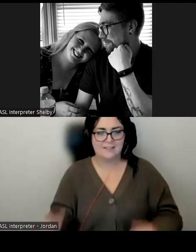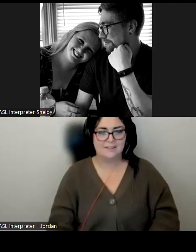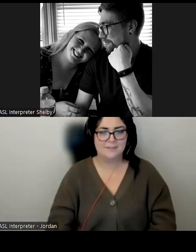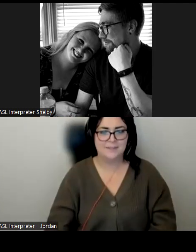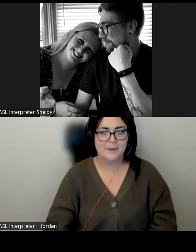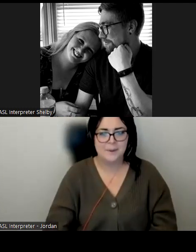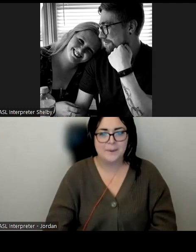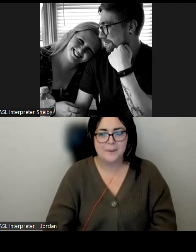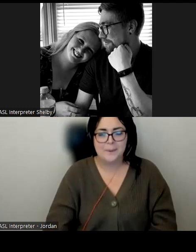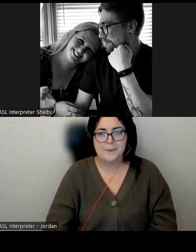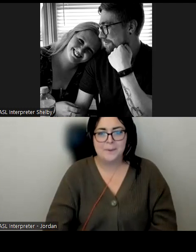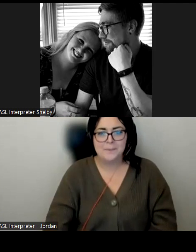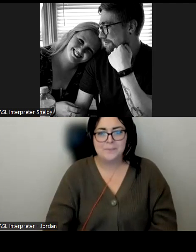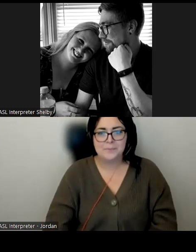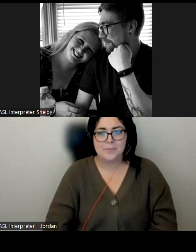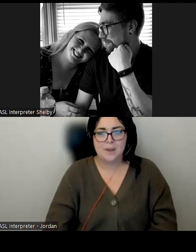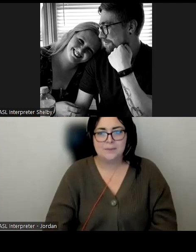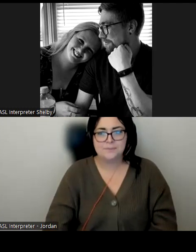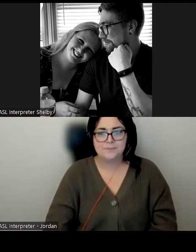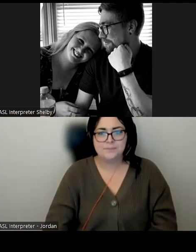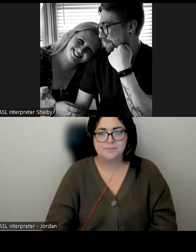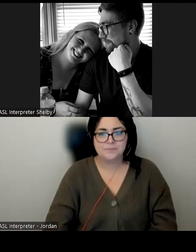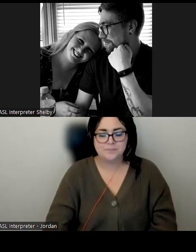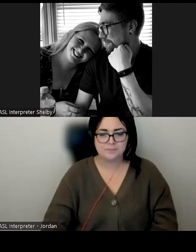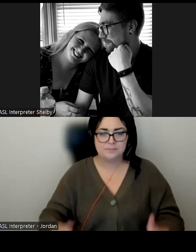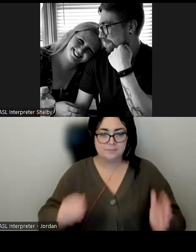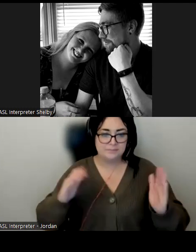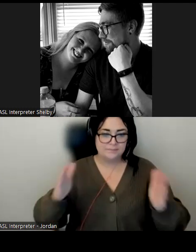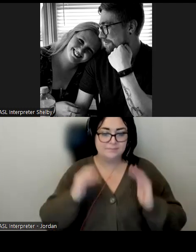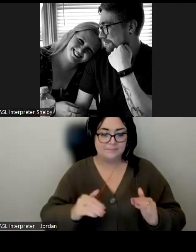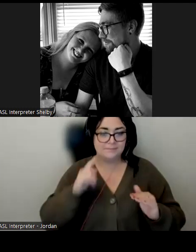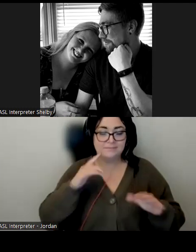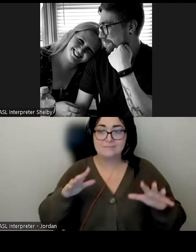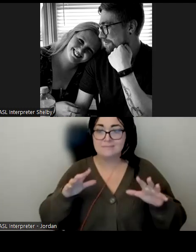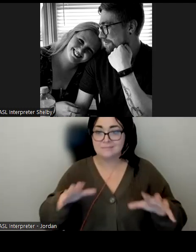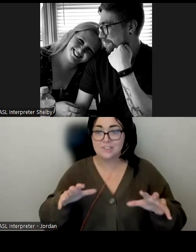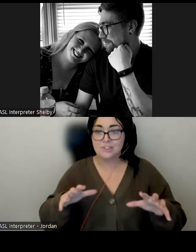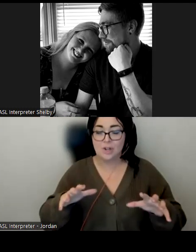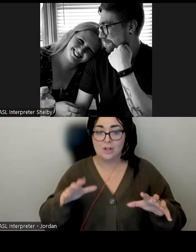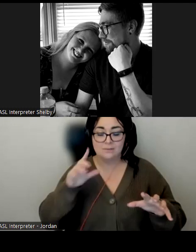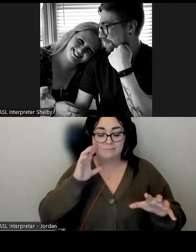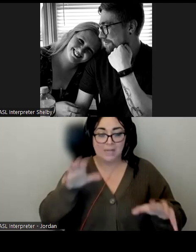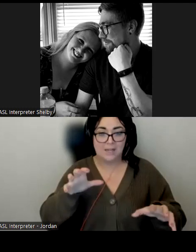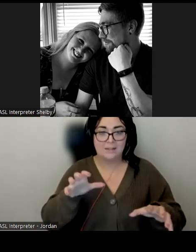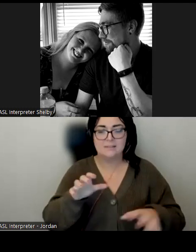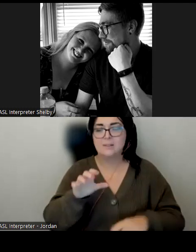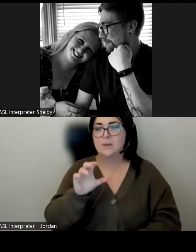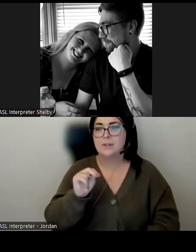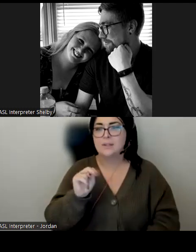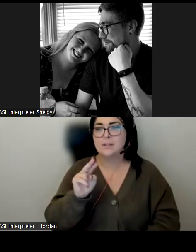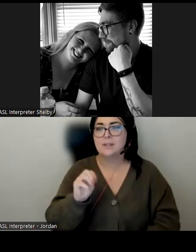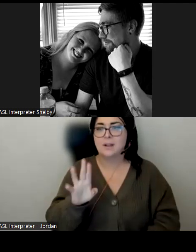It's also really common to experience a lot of shock and numbness, especially in the